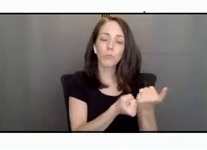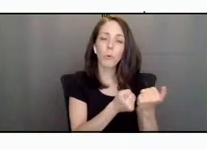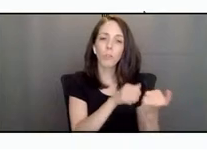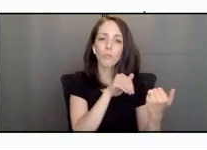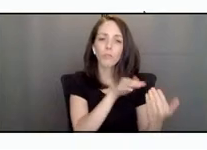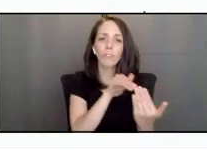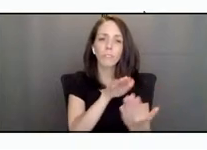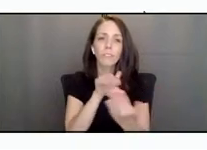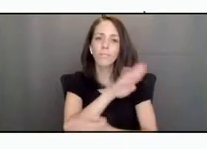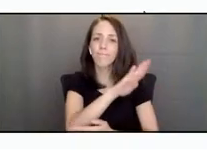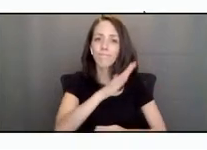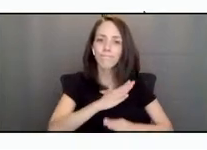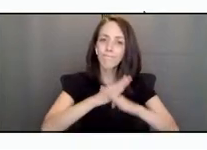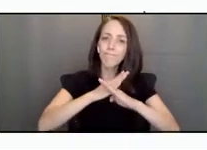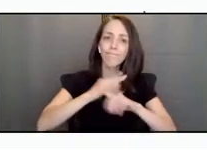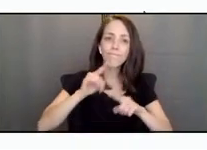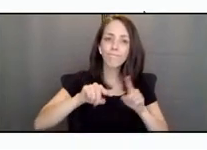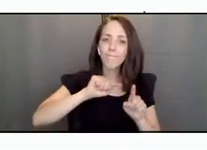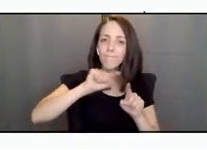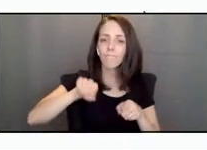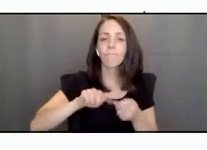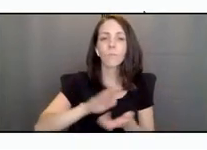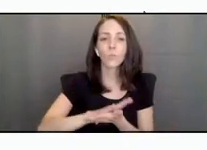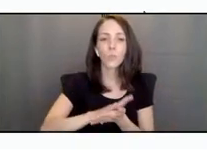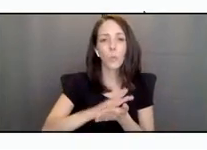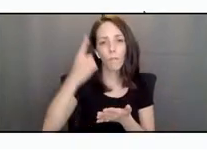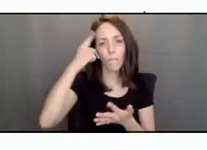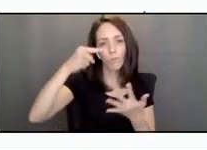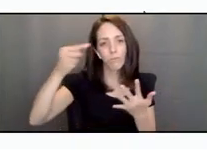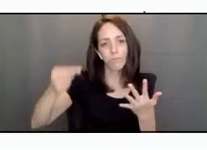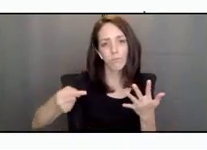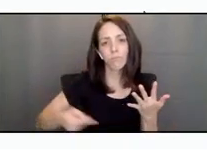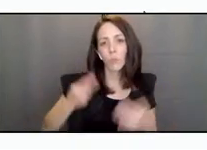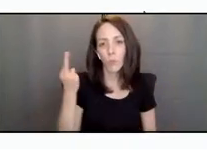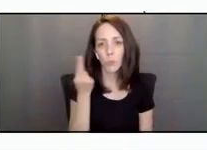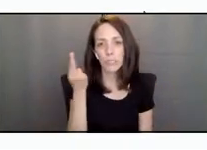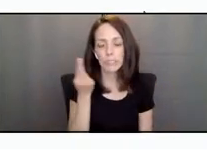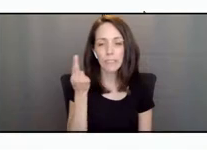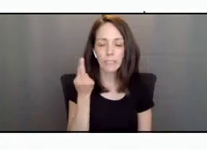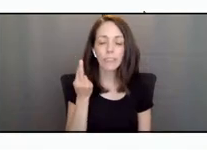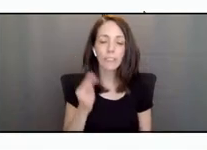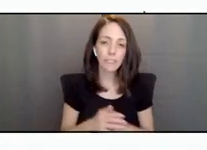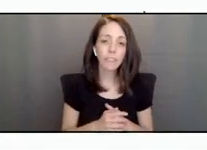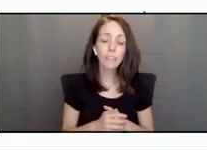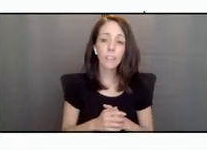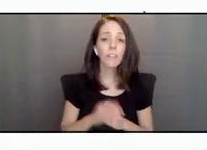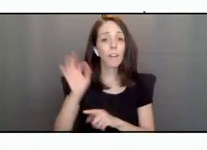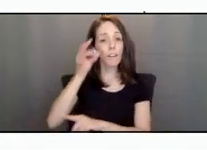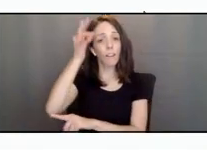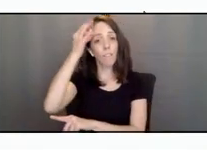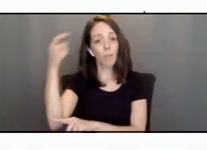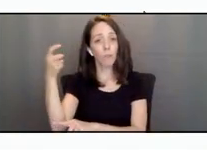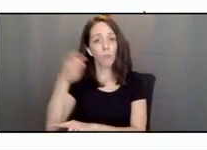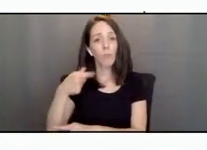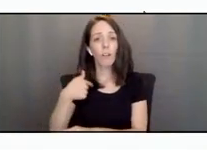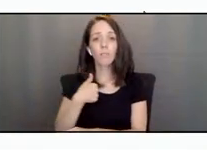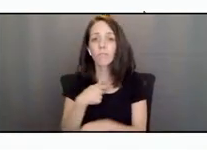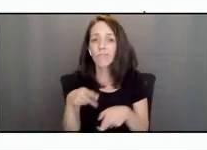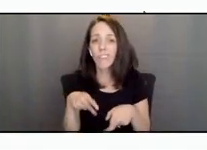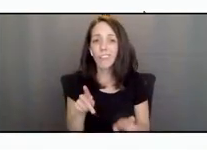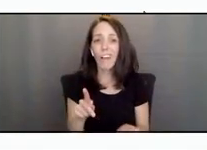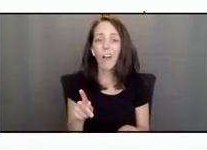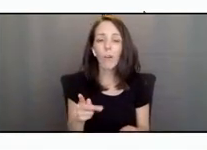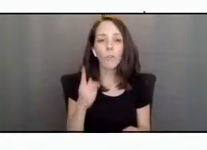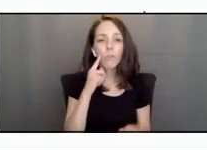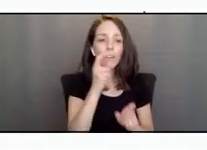student success. And the main financial mechanism for us was that the federal grants allowed us to provide substantial